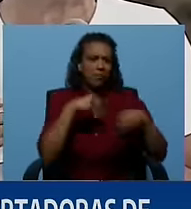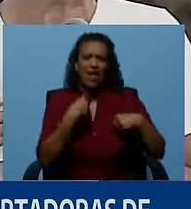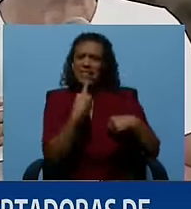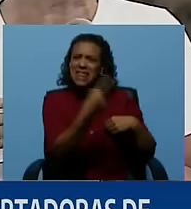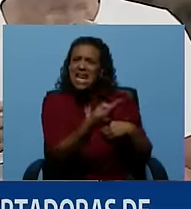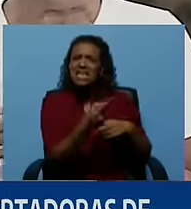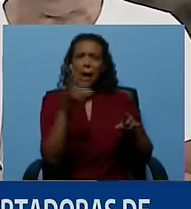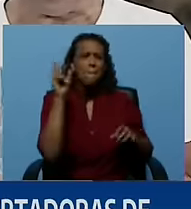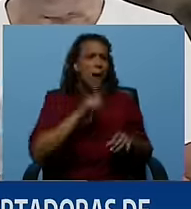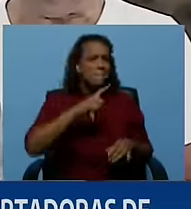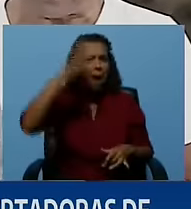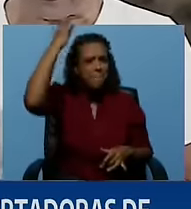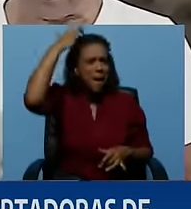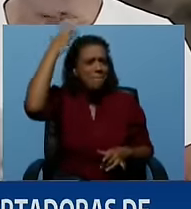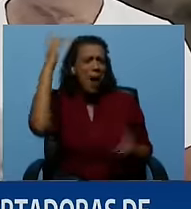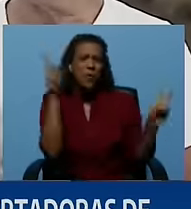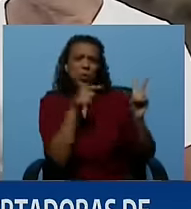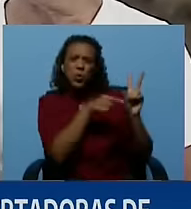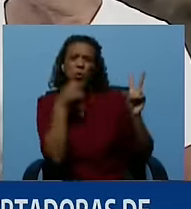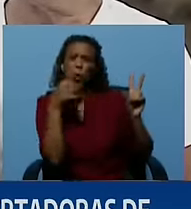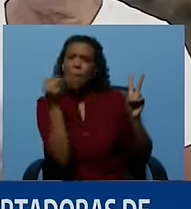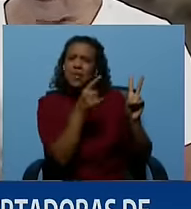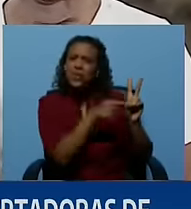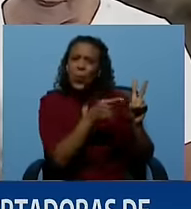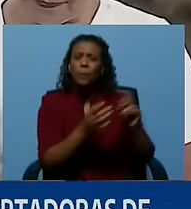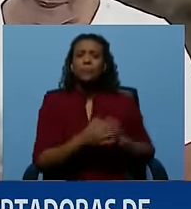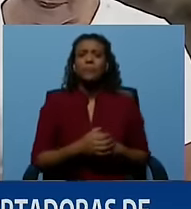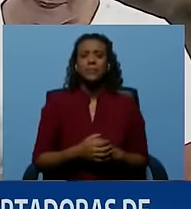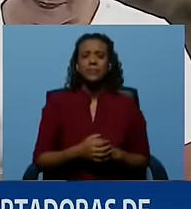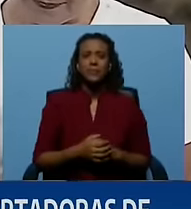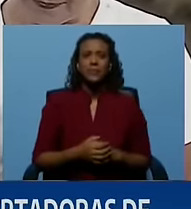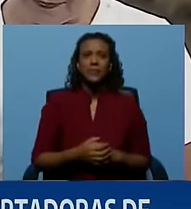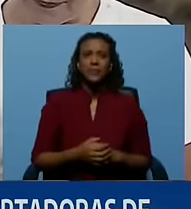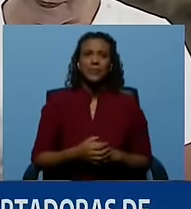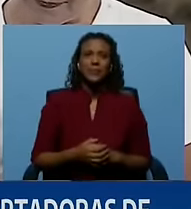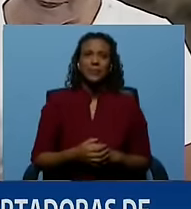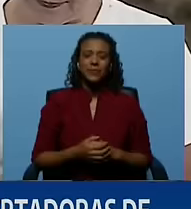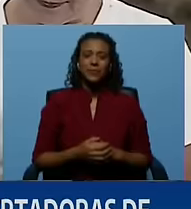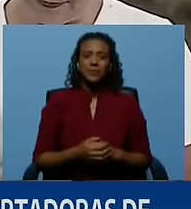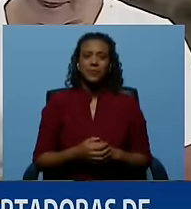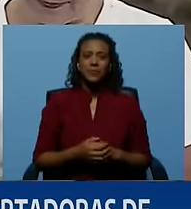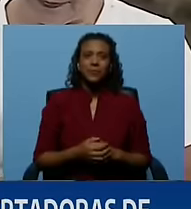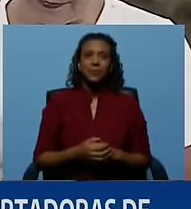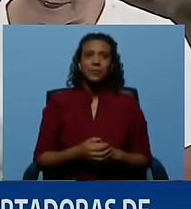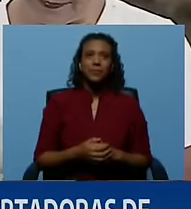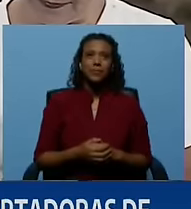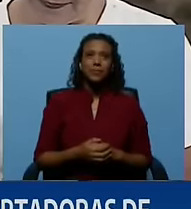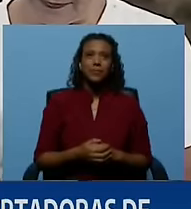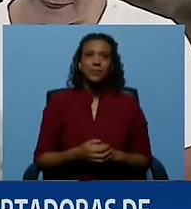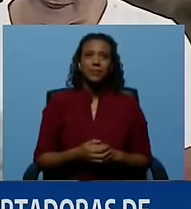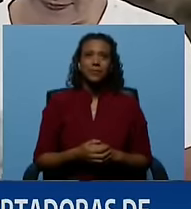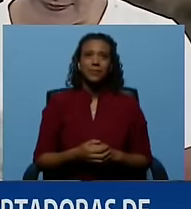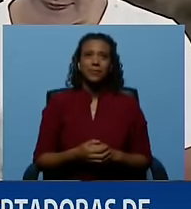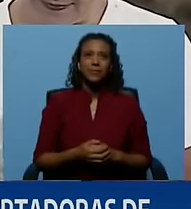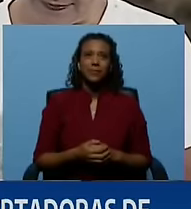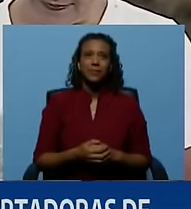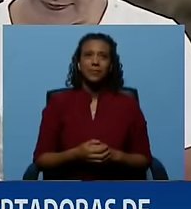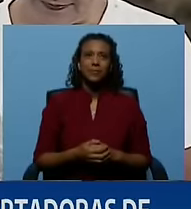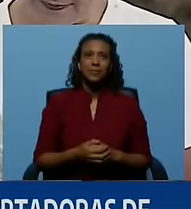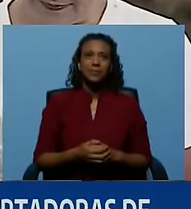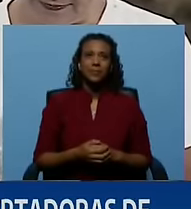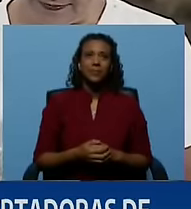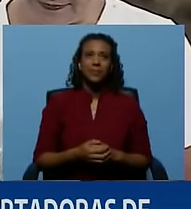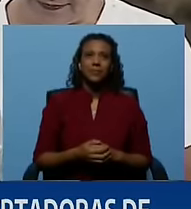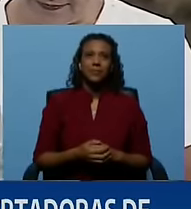las falsas noticias. We know that the Venezuelan people are happy. The Venezuelan people are at peace. The